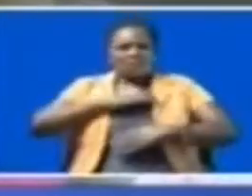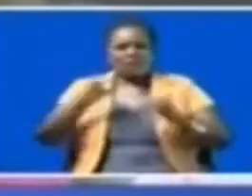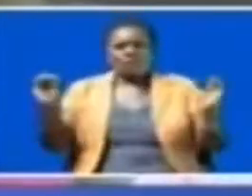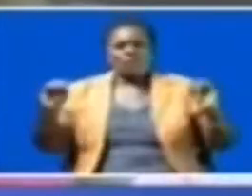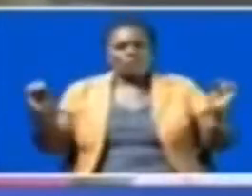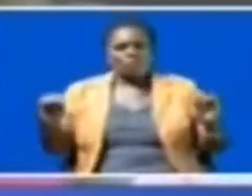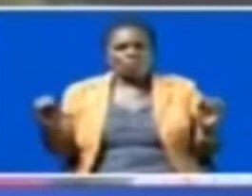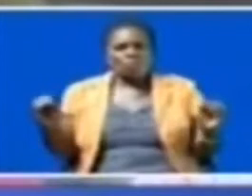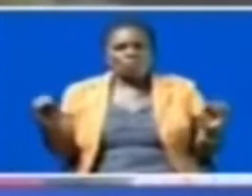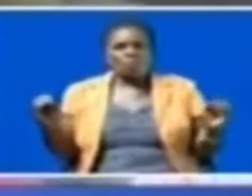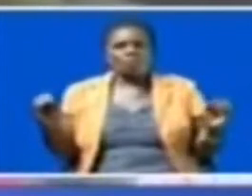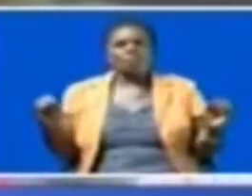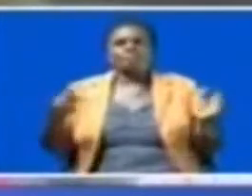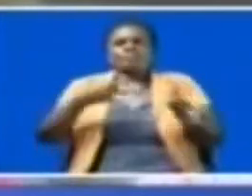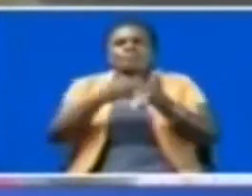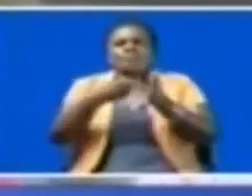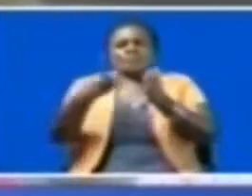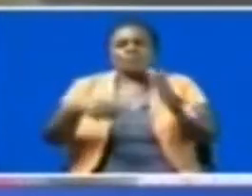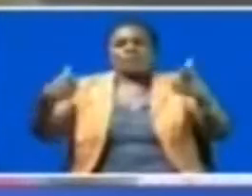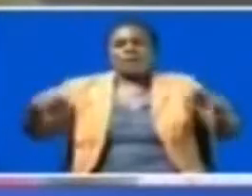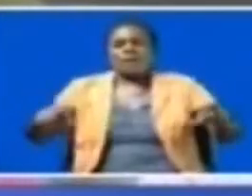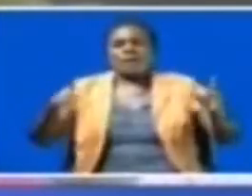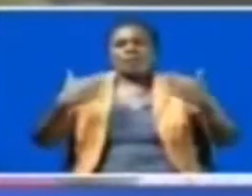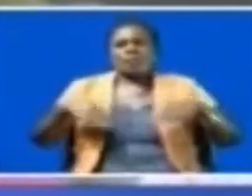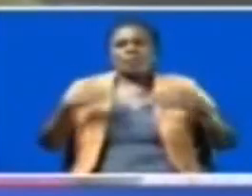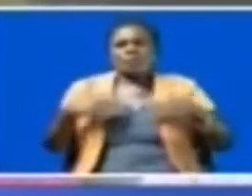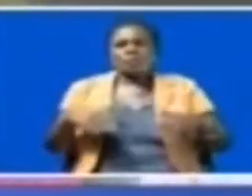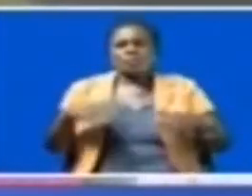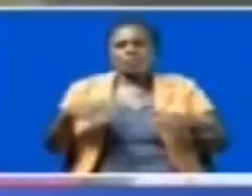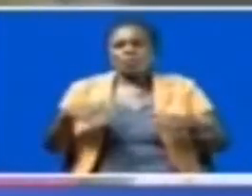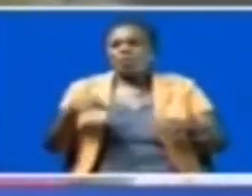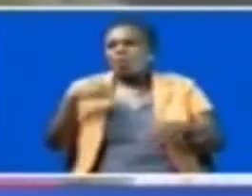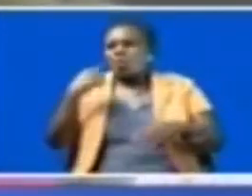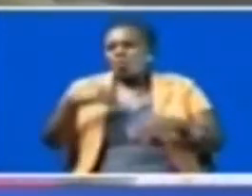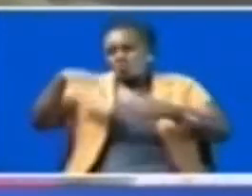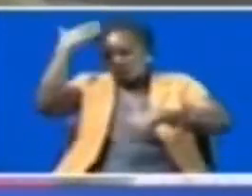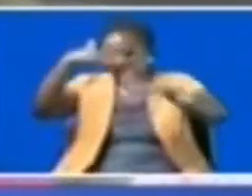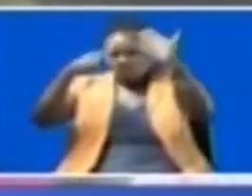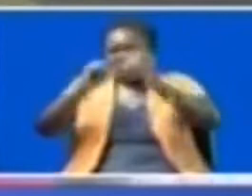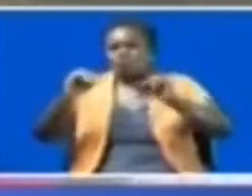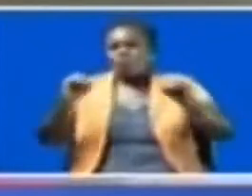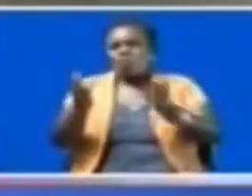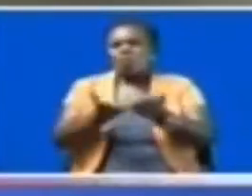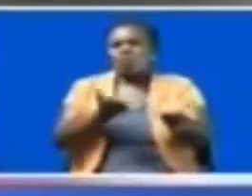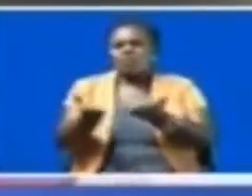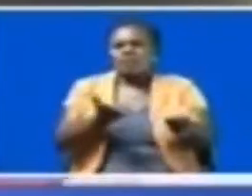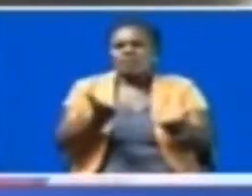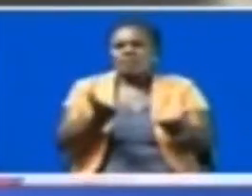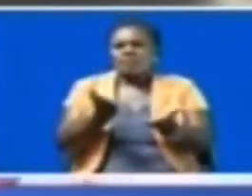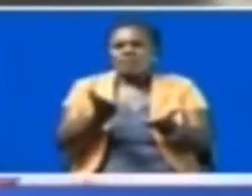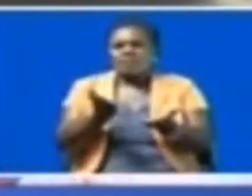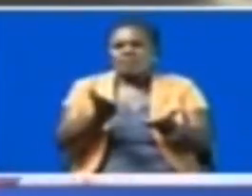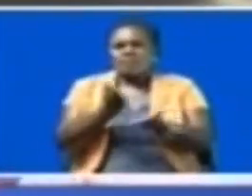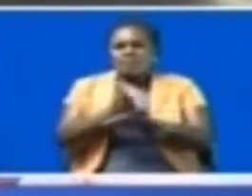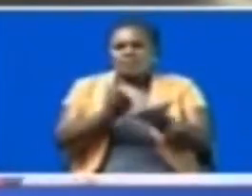enough. Therefore, allowing people who are not trained to handle drugs to serve in these facilities, with some of the provisions